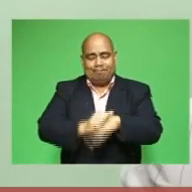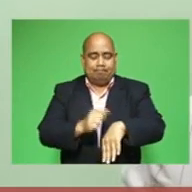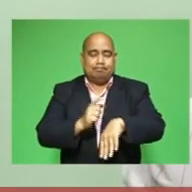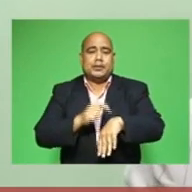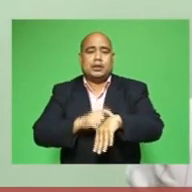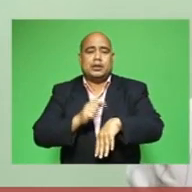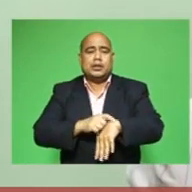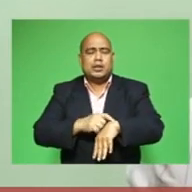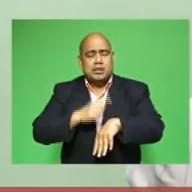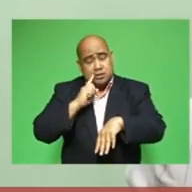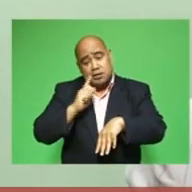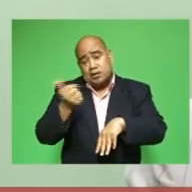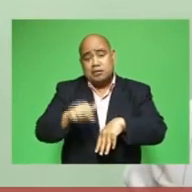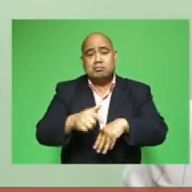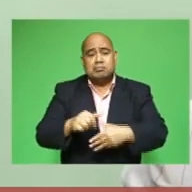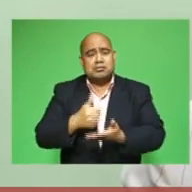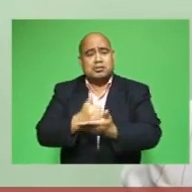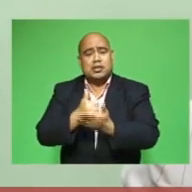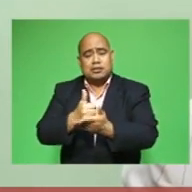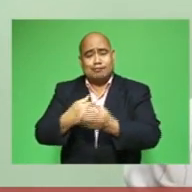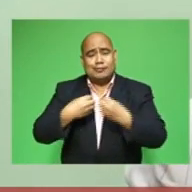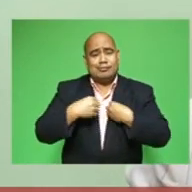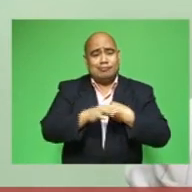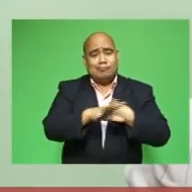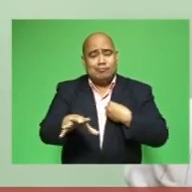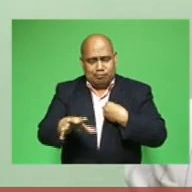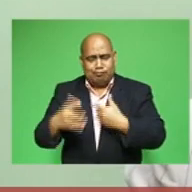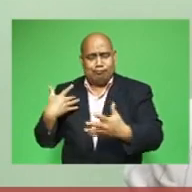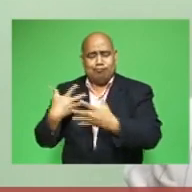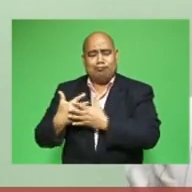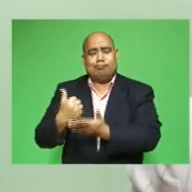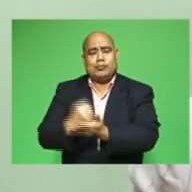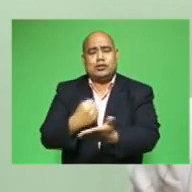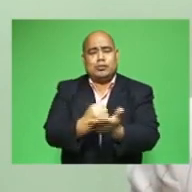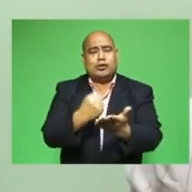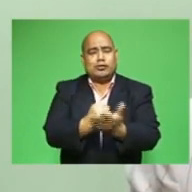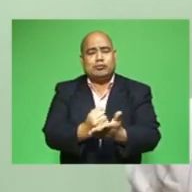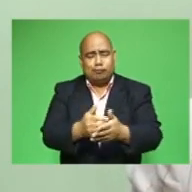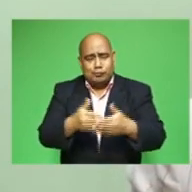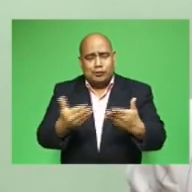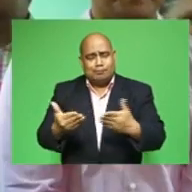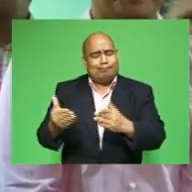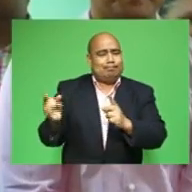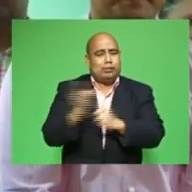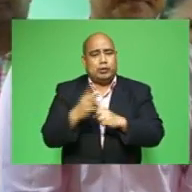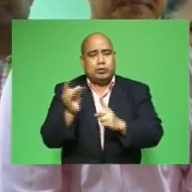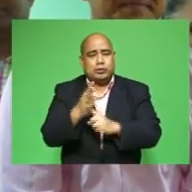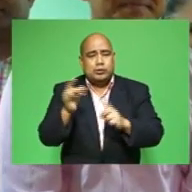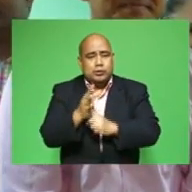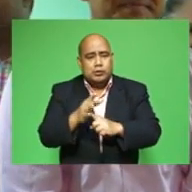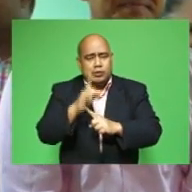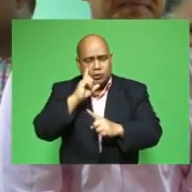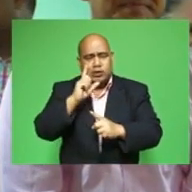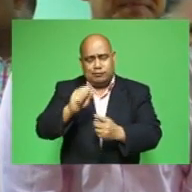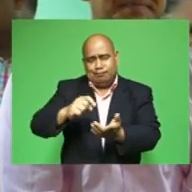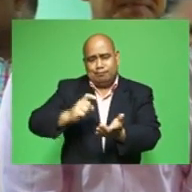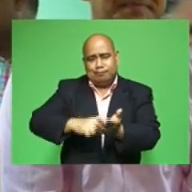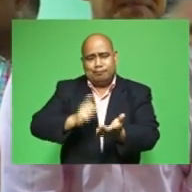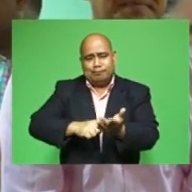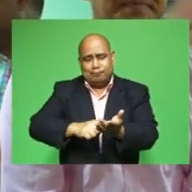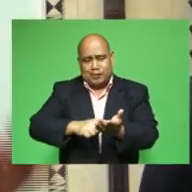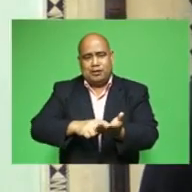SMEs, and what time than now to take that to another level. To make applying